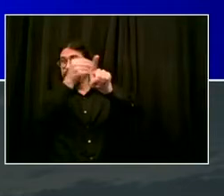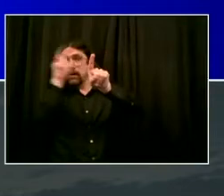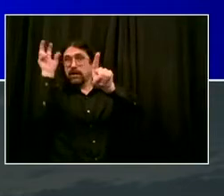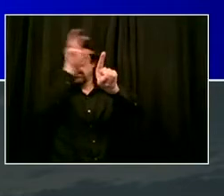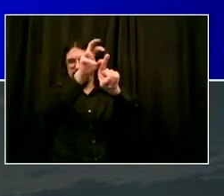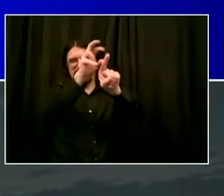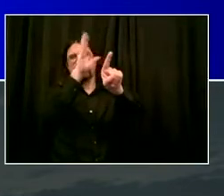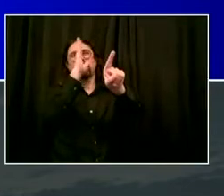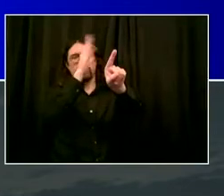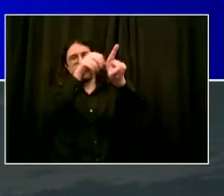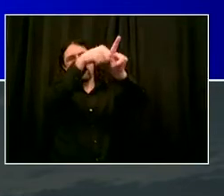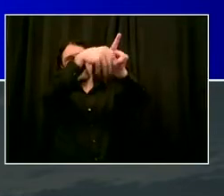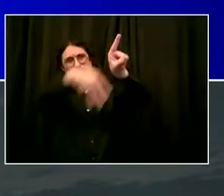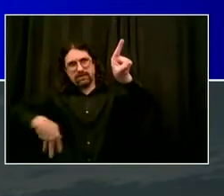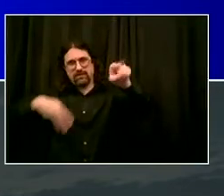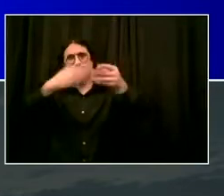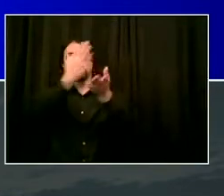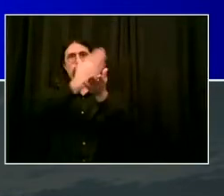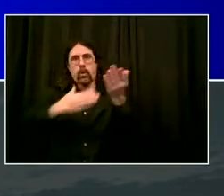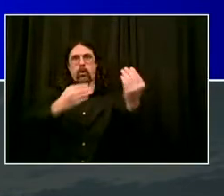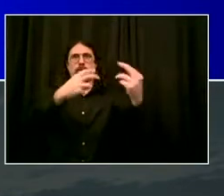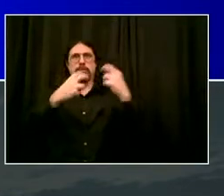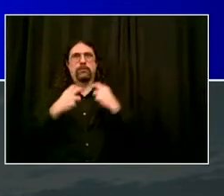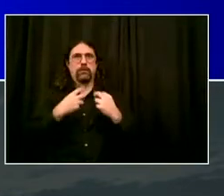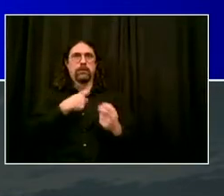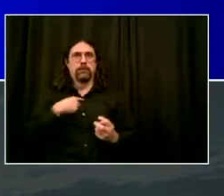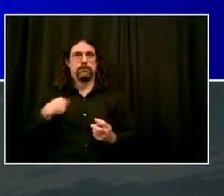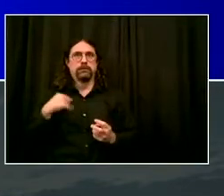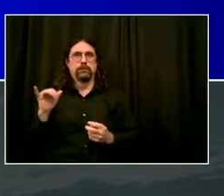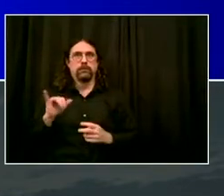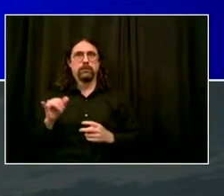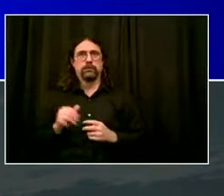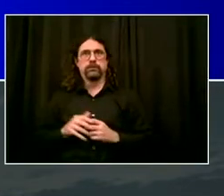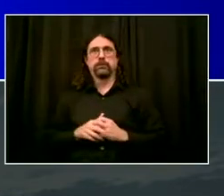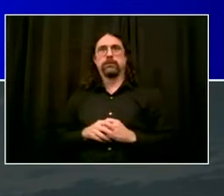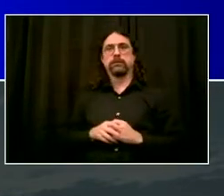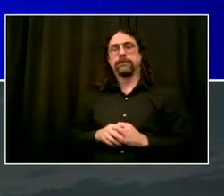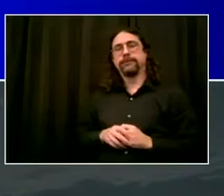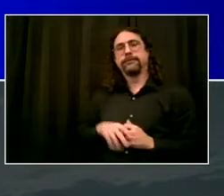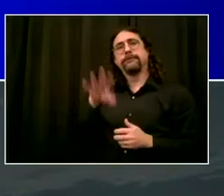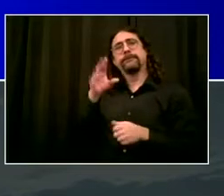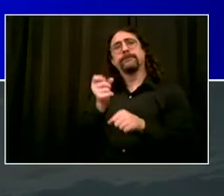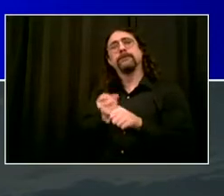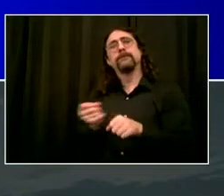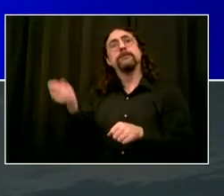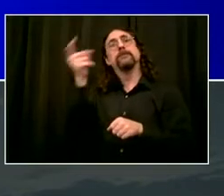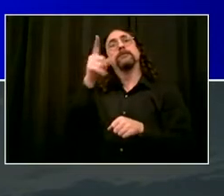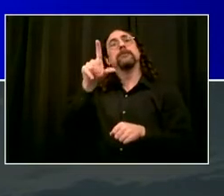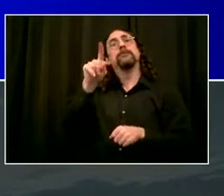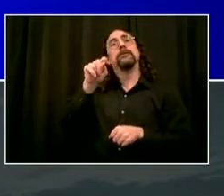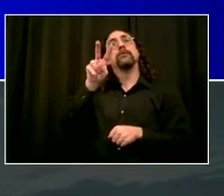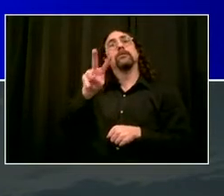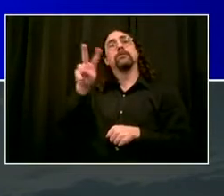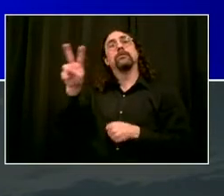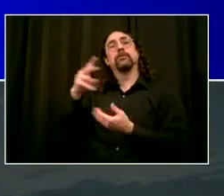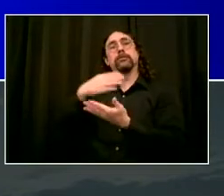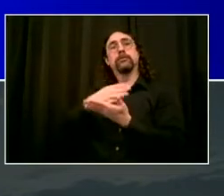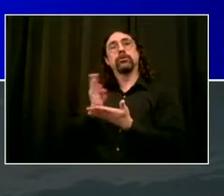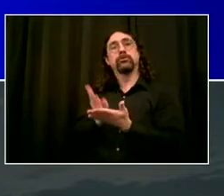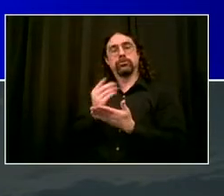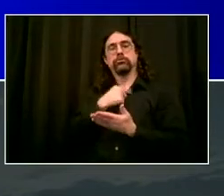year and right now we don't have a way to close that Gap without Federal support that's why it's so